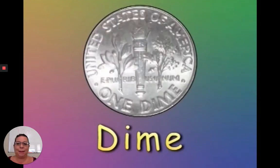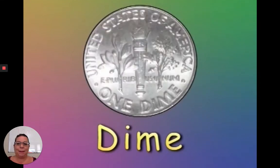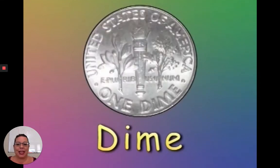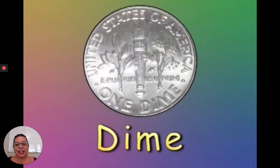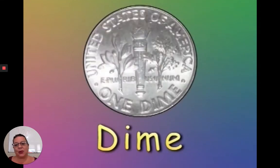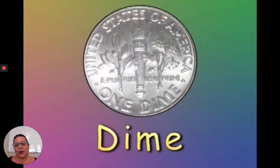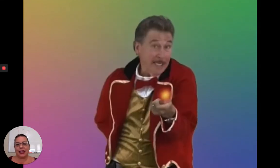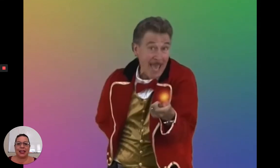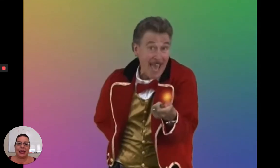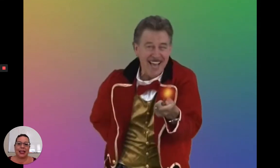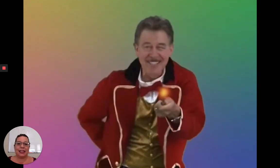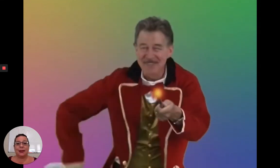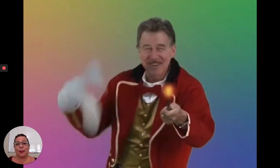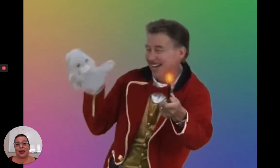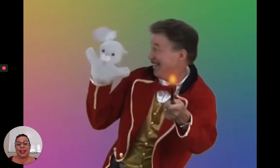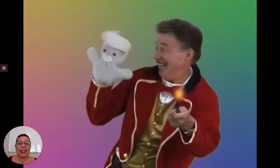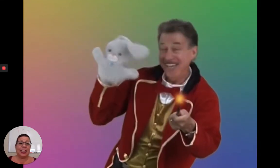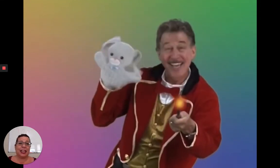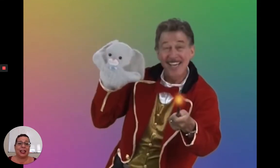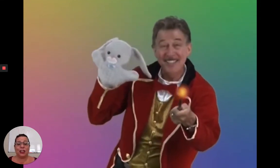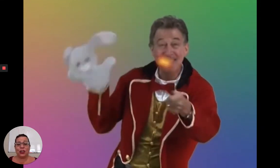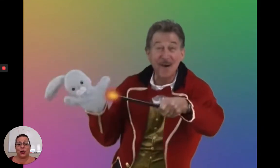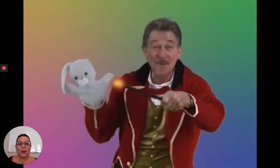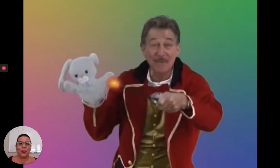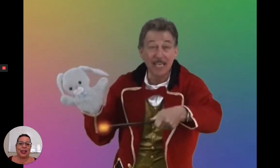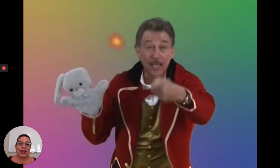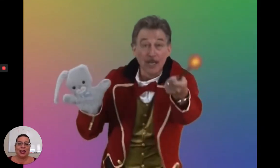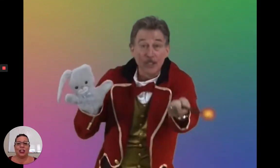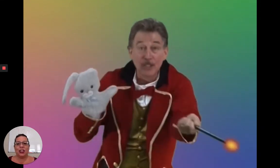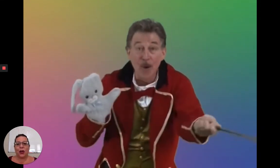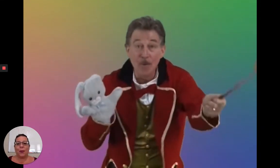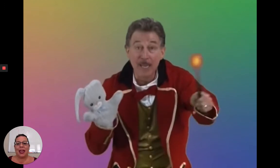A dime, as quick as a bunny.